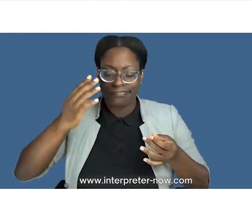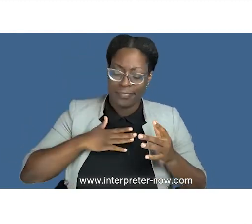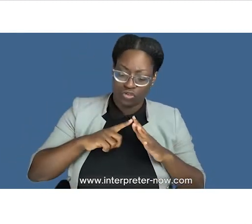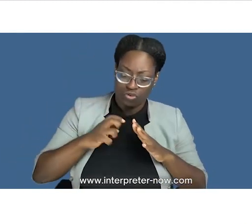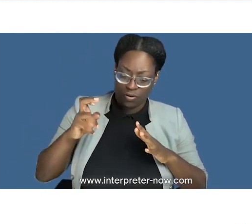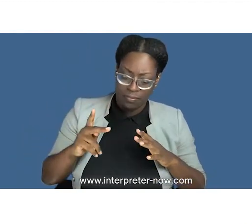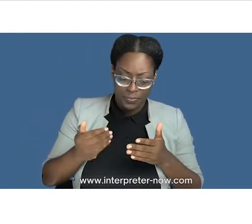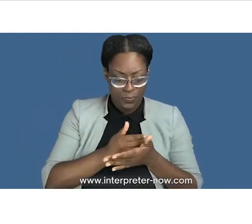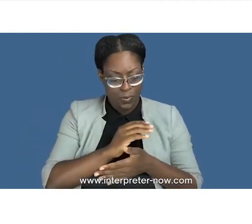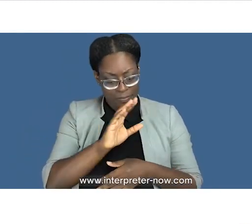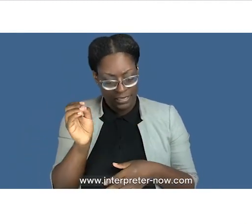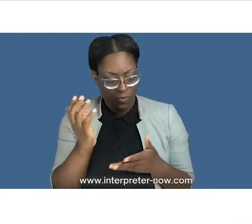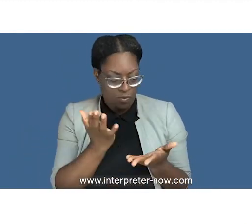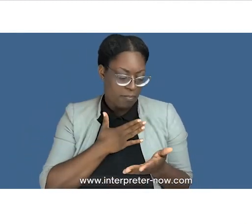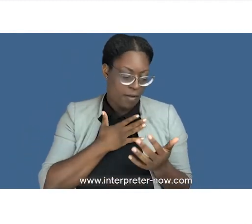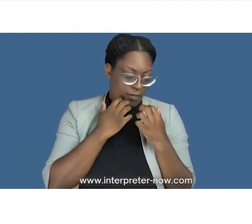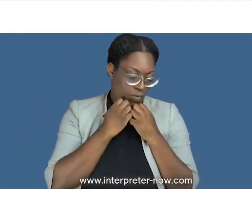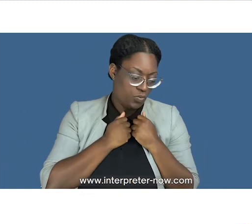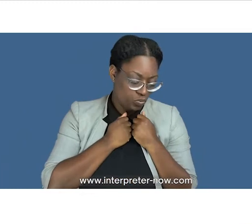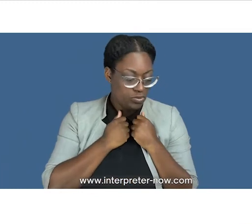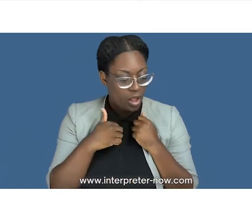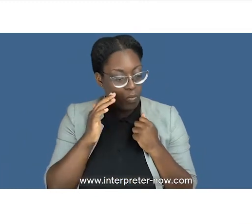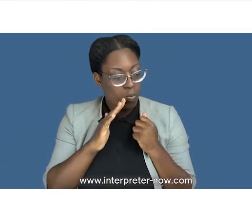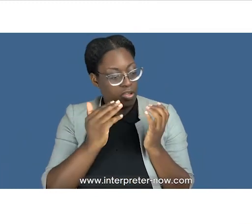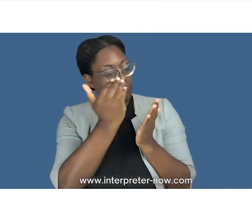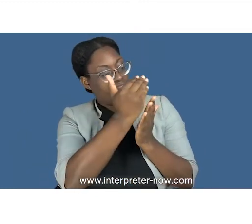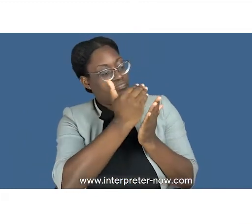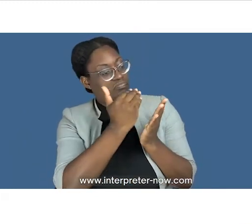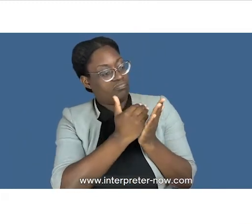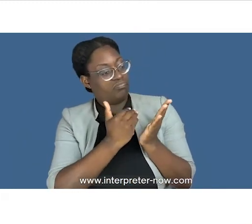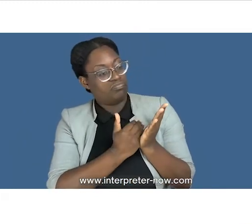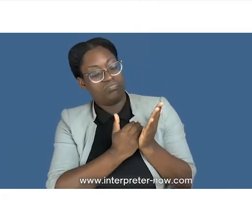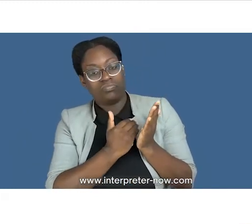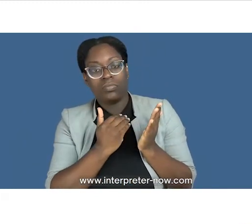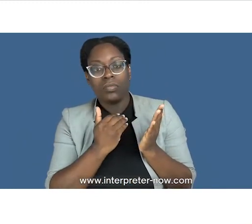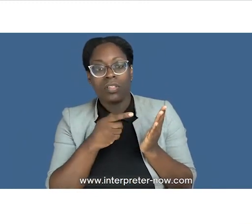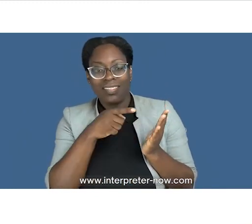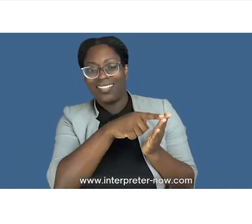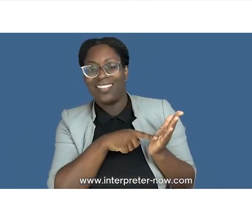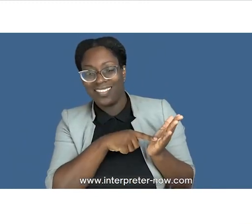values. Sometimes startups don't do that right away. That's really important, and because that helps